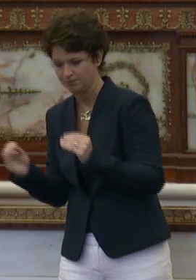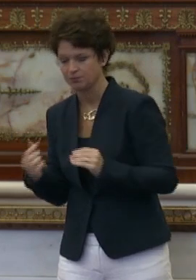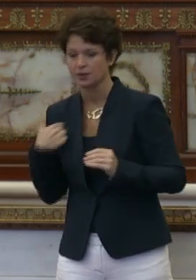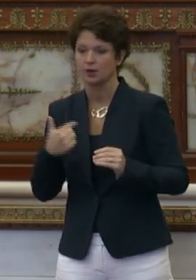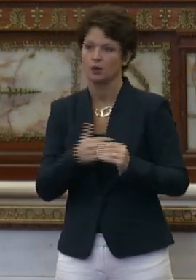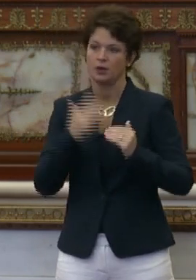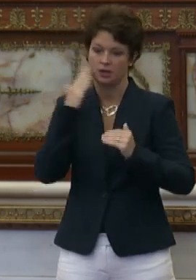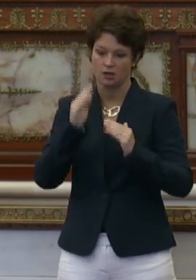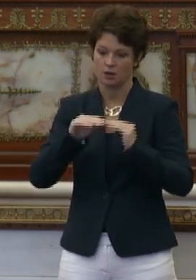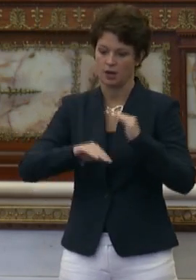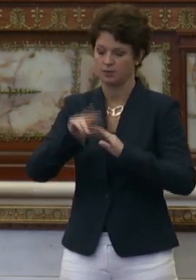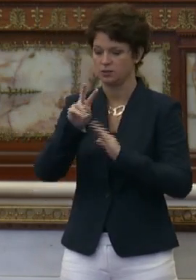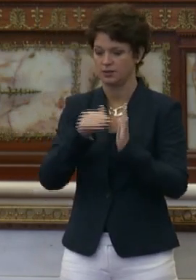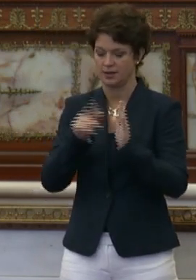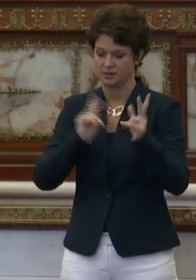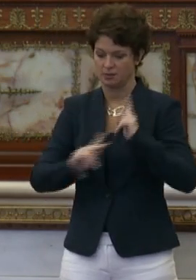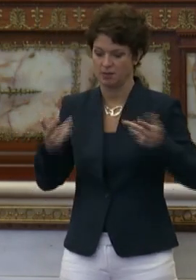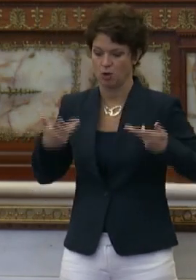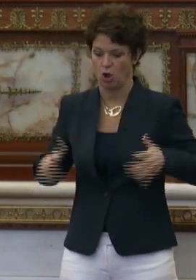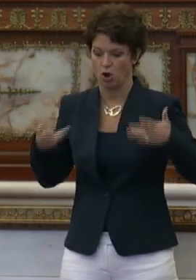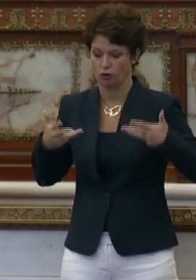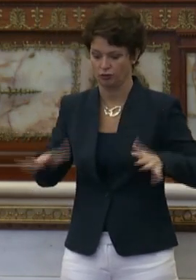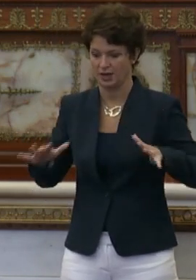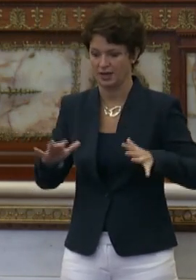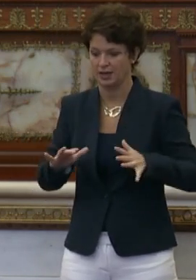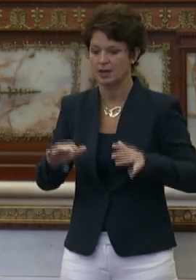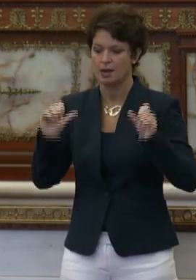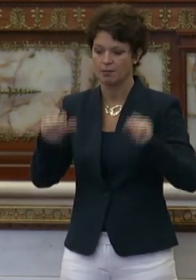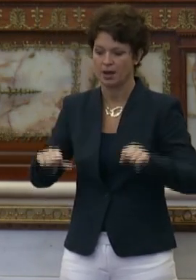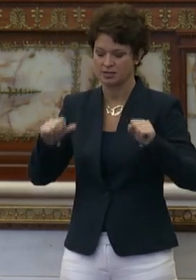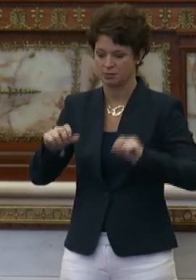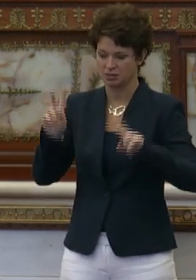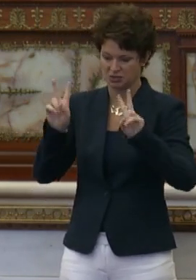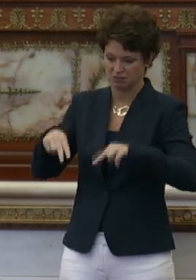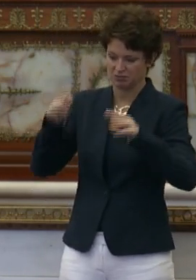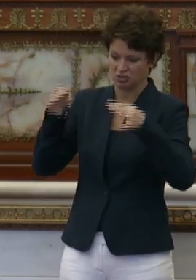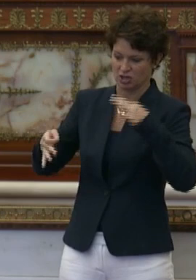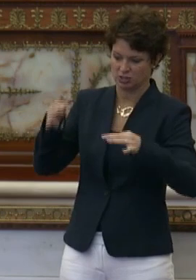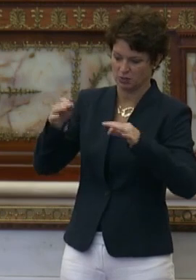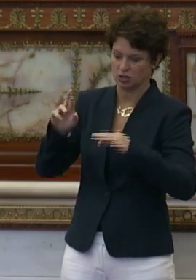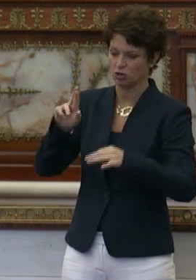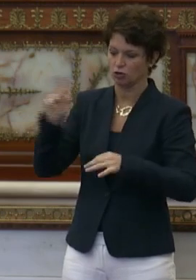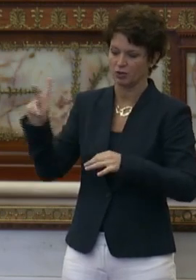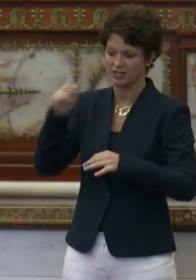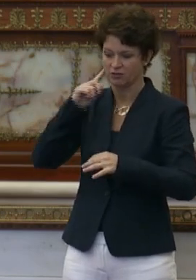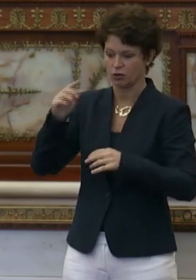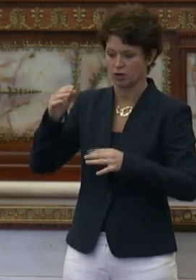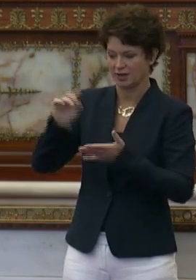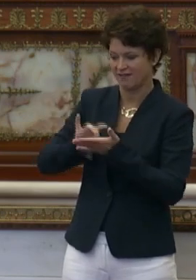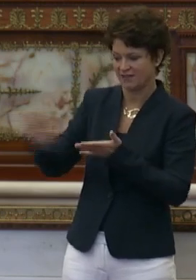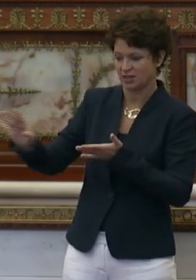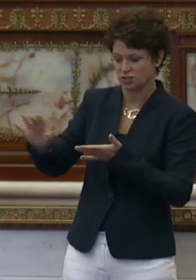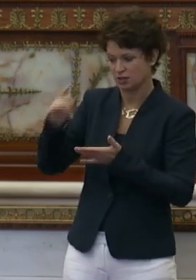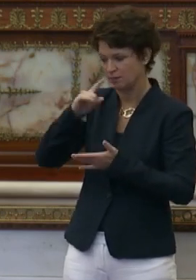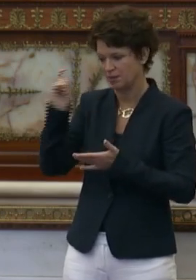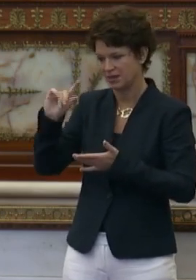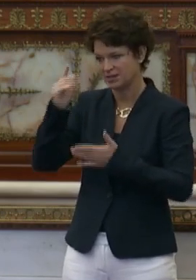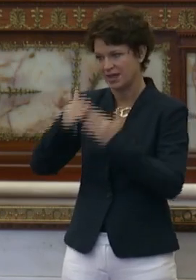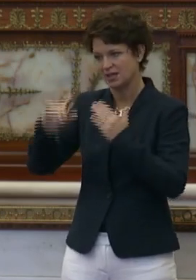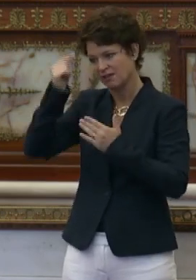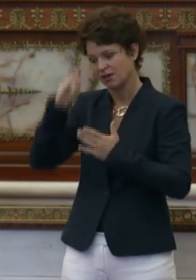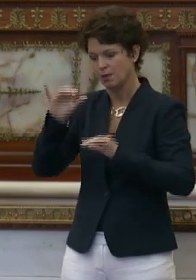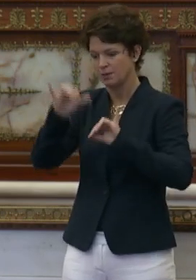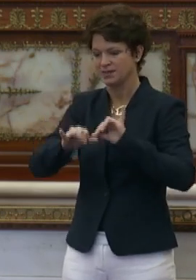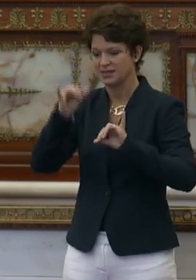that up to 2,000 people already are subject to judgments, are at risk for eviction following the end of the governor's